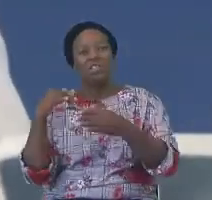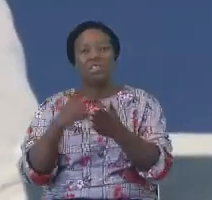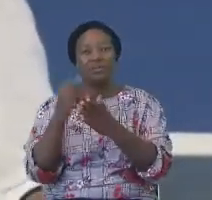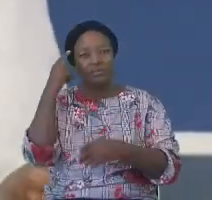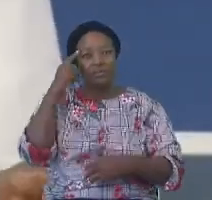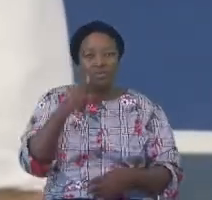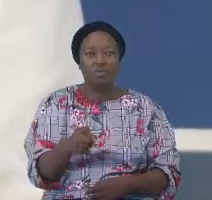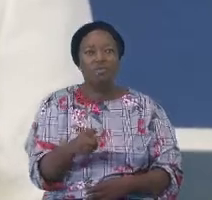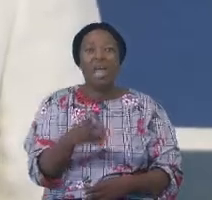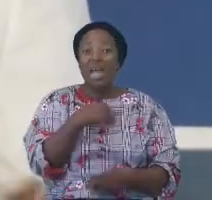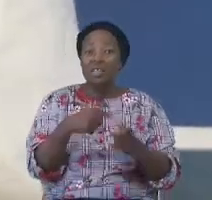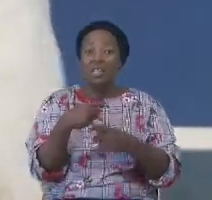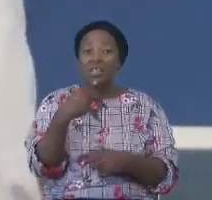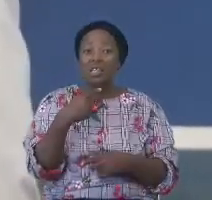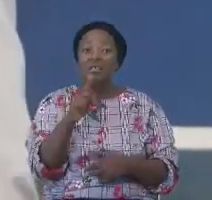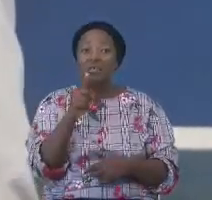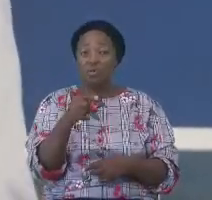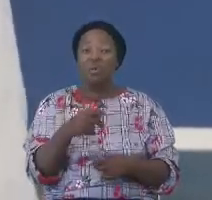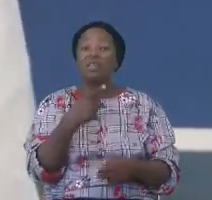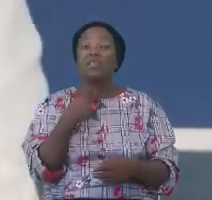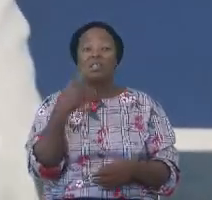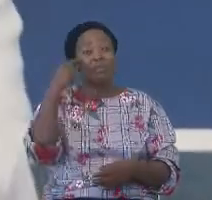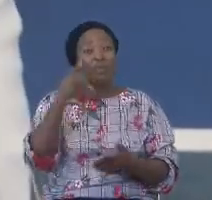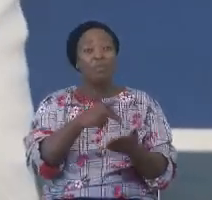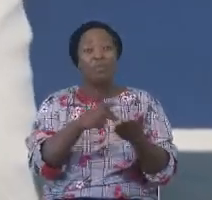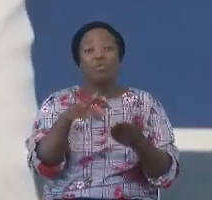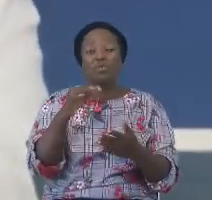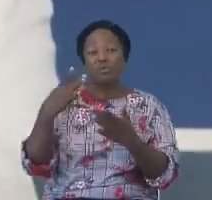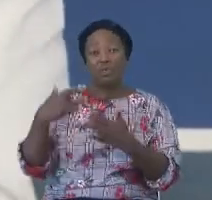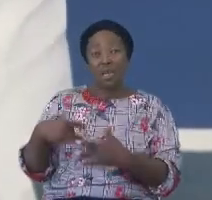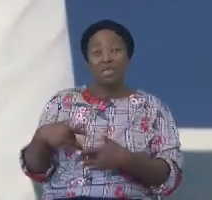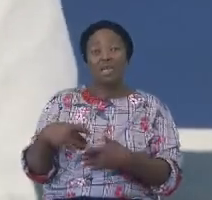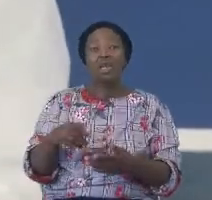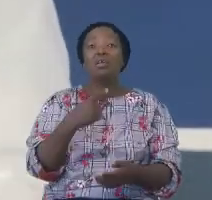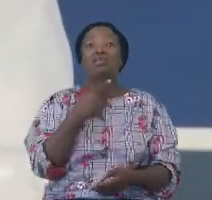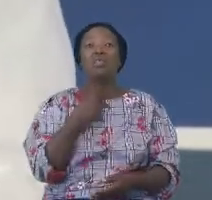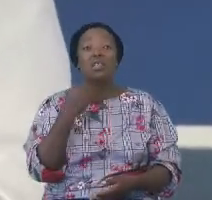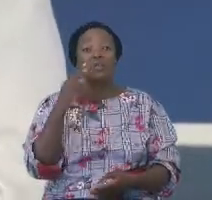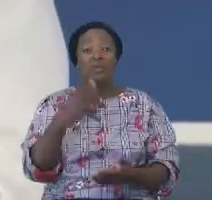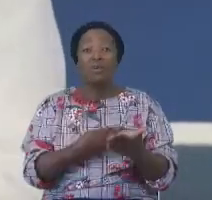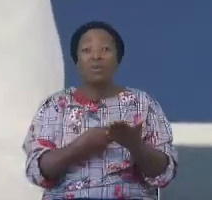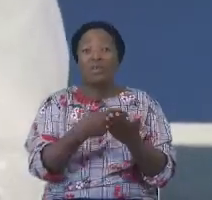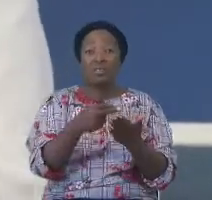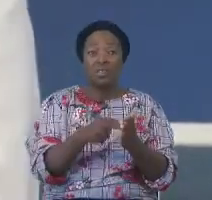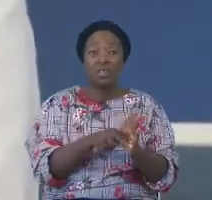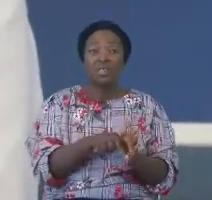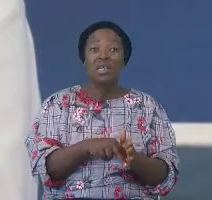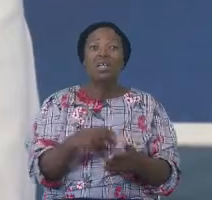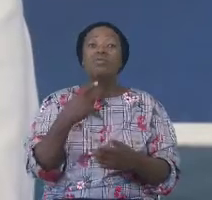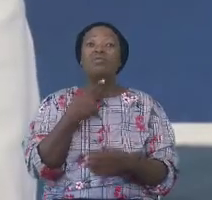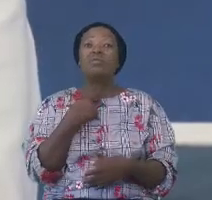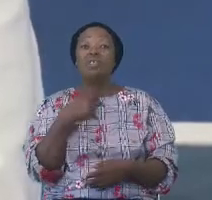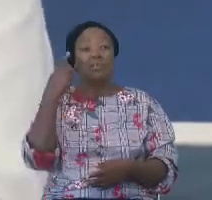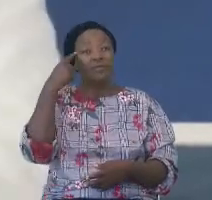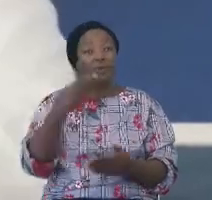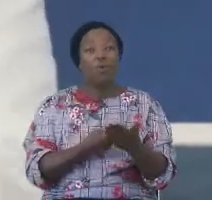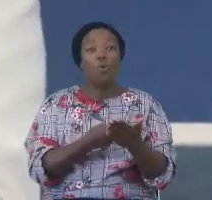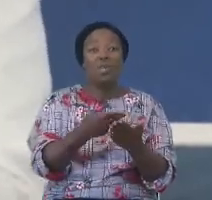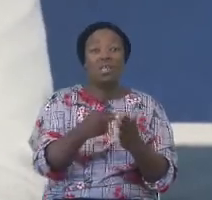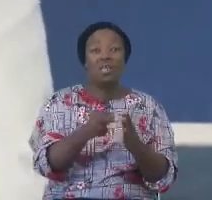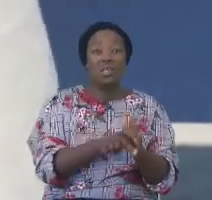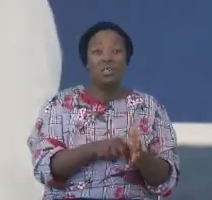christ i've been eat for you already and he said you're thirsty for purity of heart